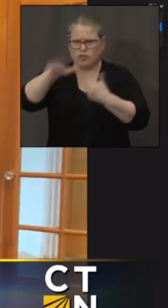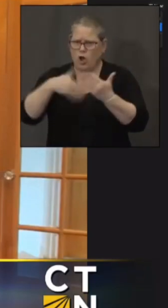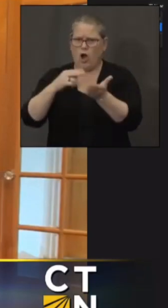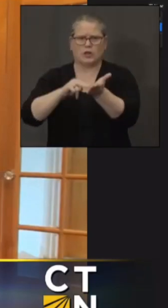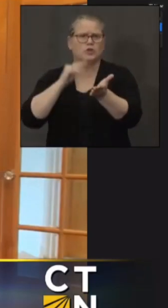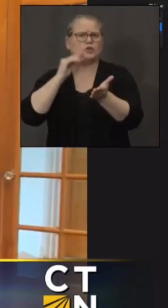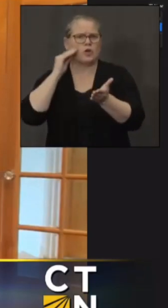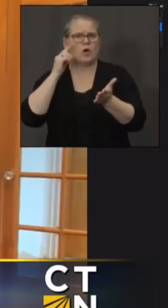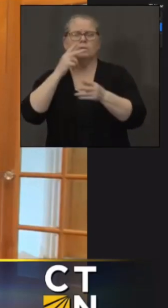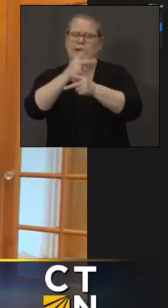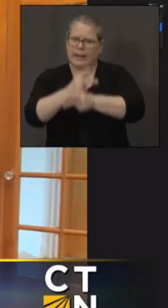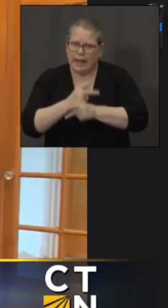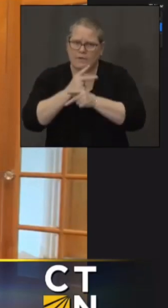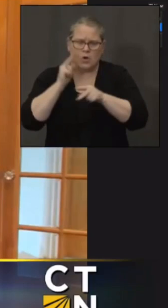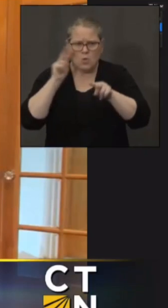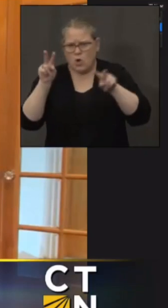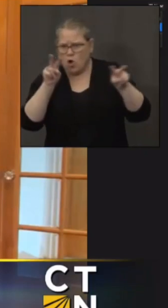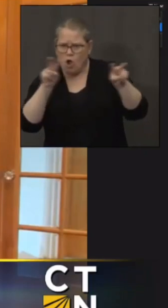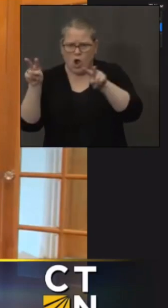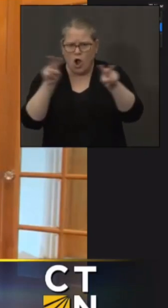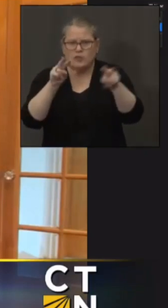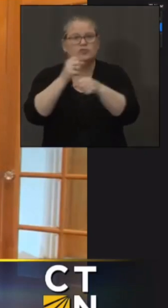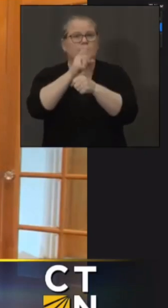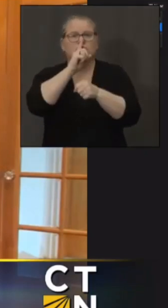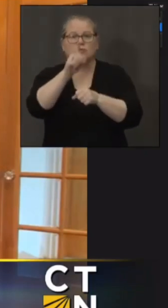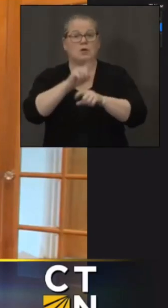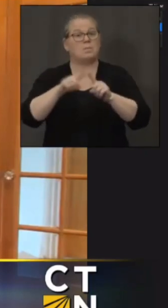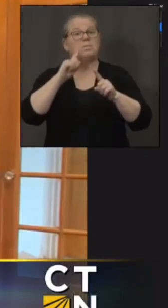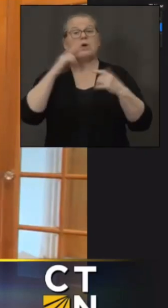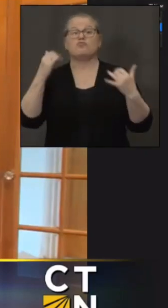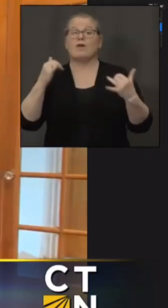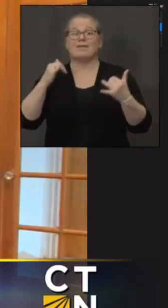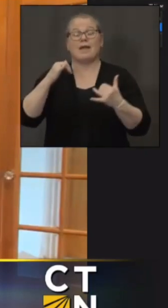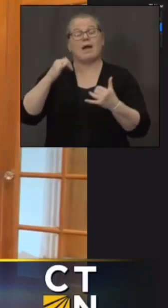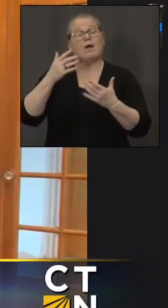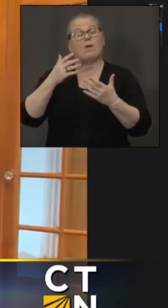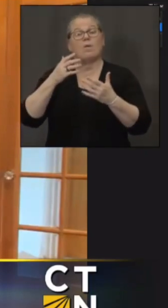where they need to. But there's no issues on PPE at this time.